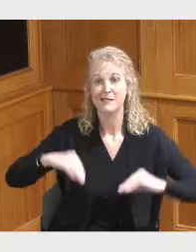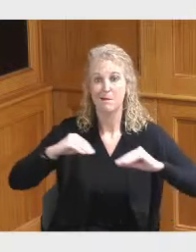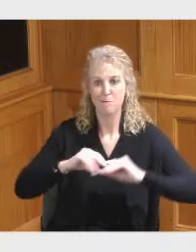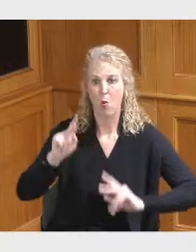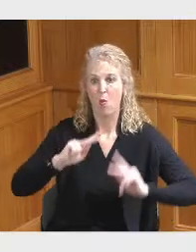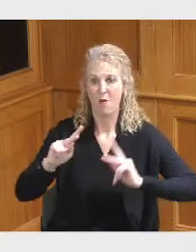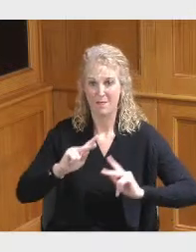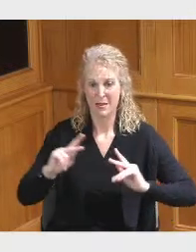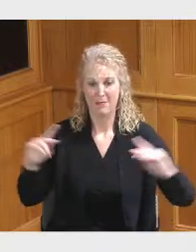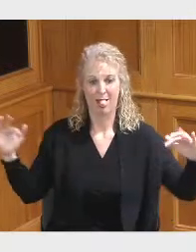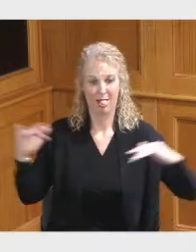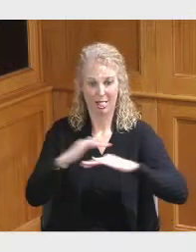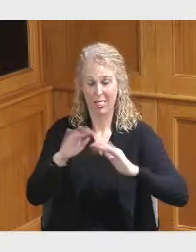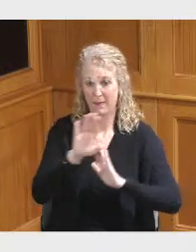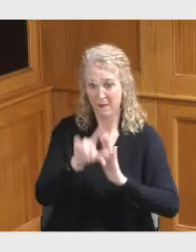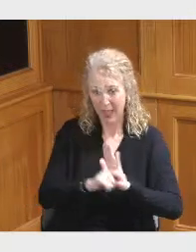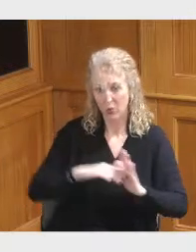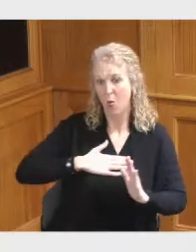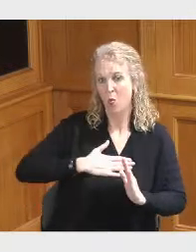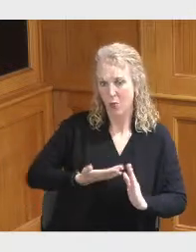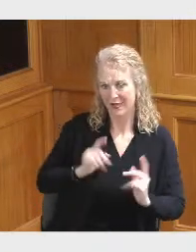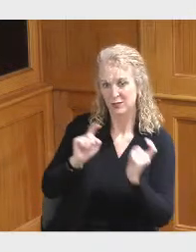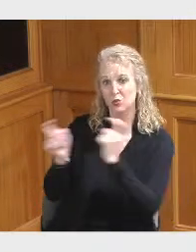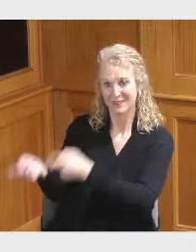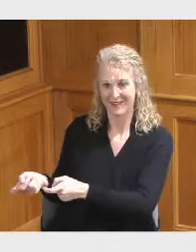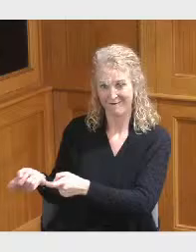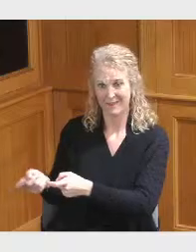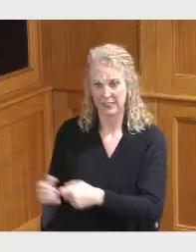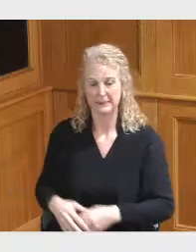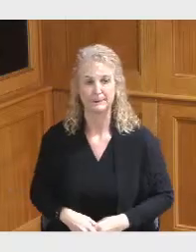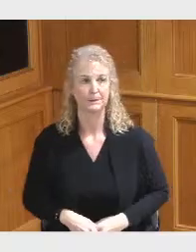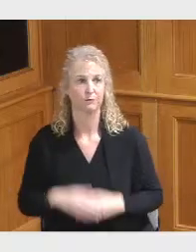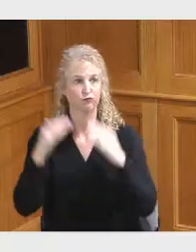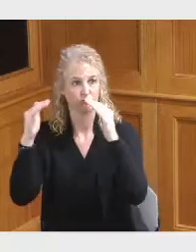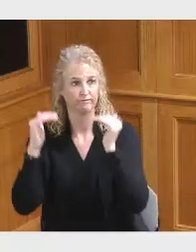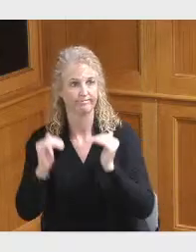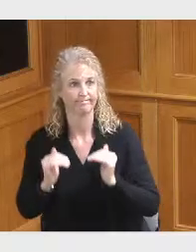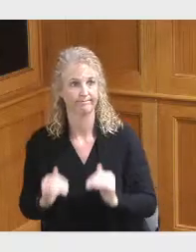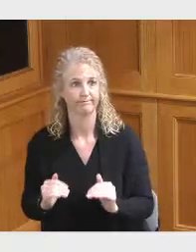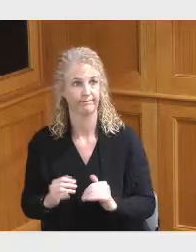healthy, fulfilling life. Next slide.